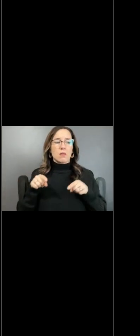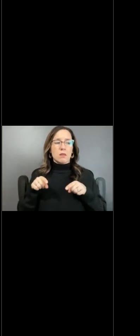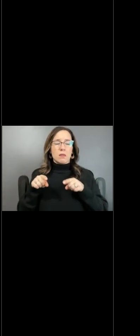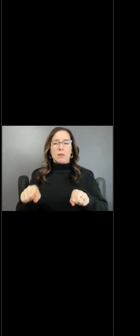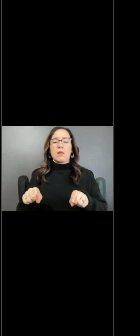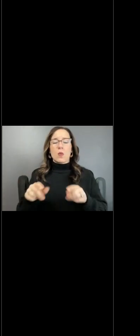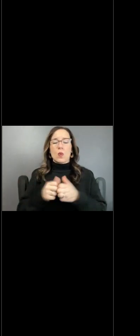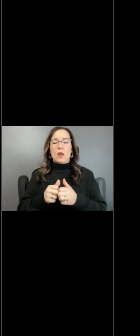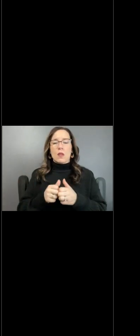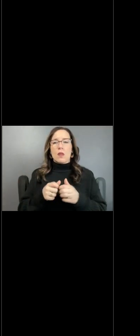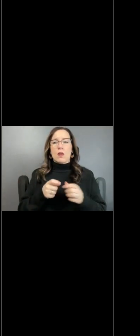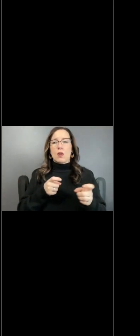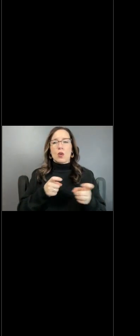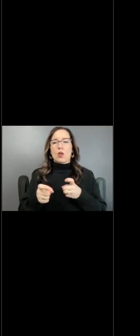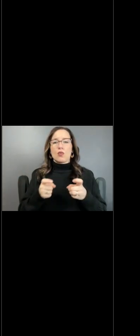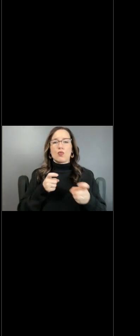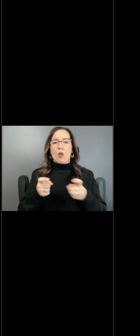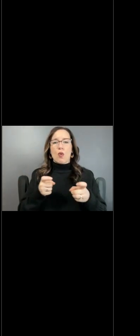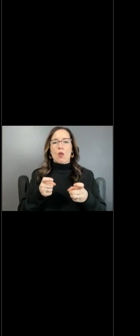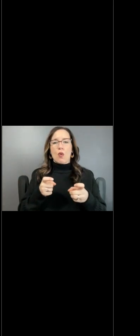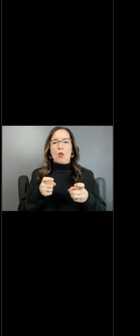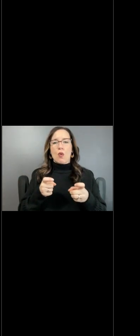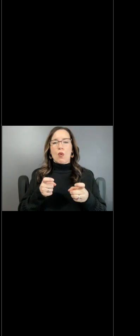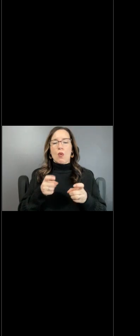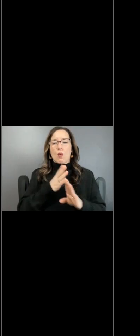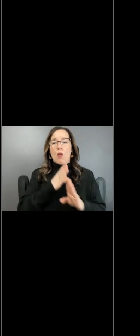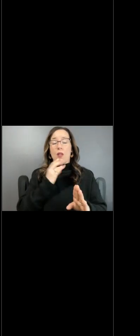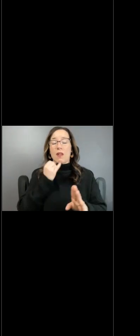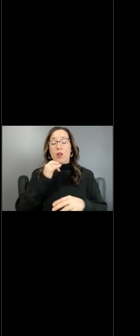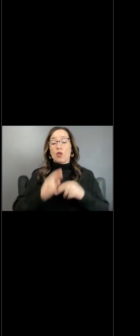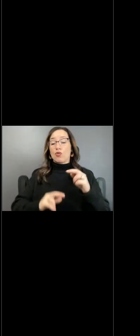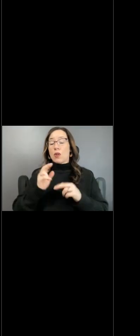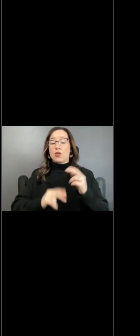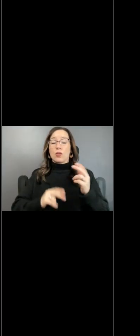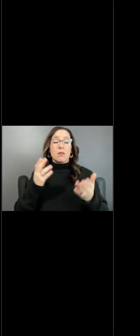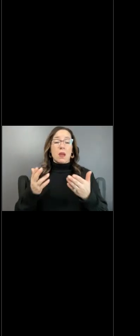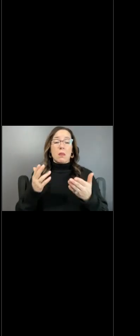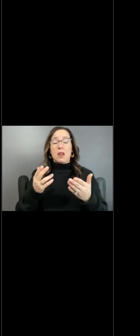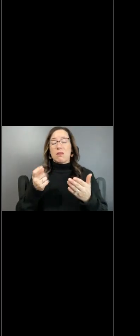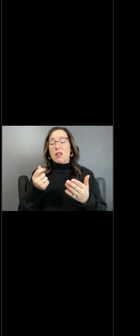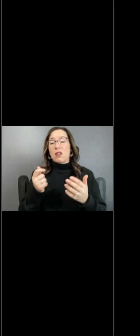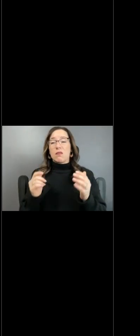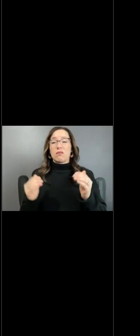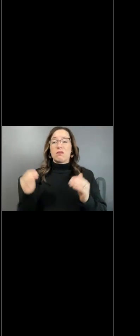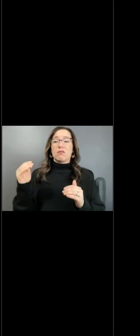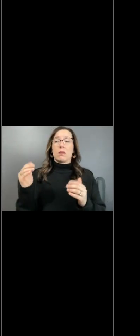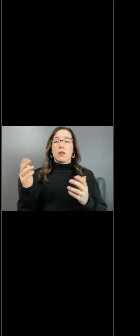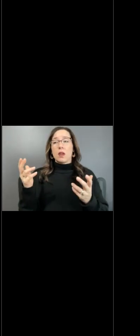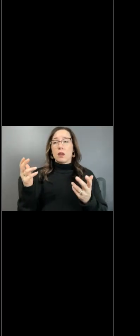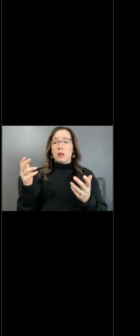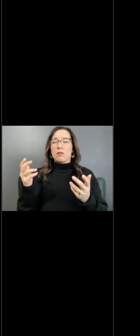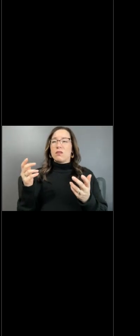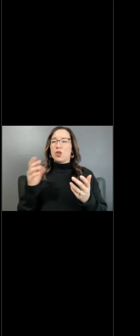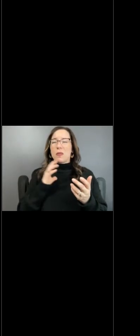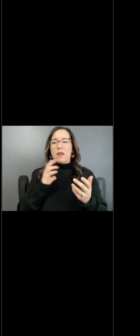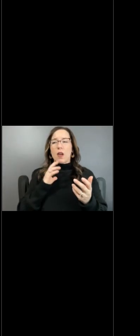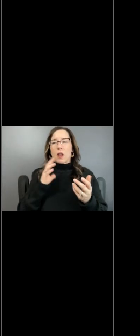wall. So if this is a construction material and maybe there's a slight offset for it, that should still be fine.